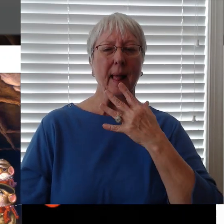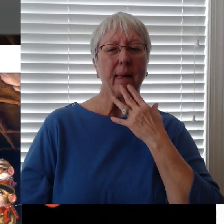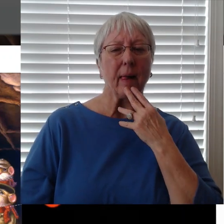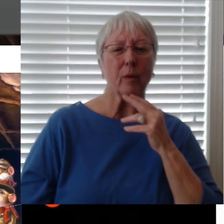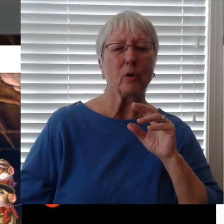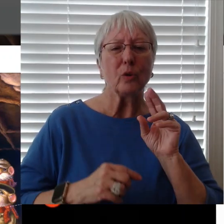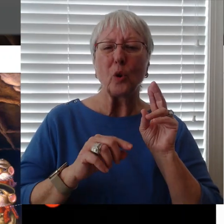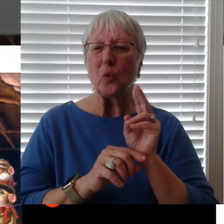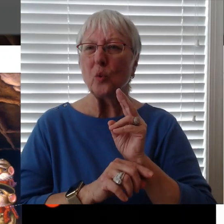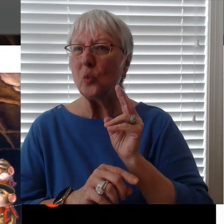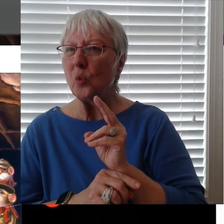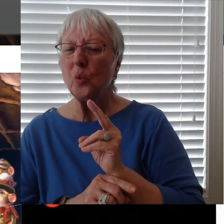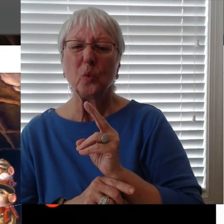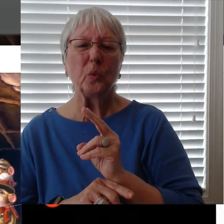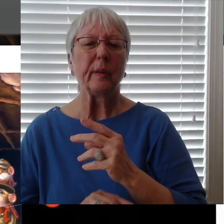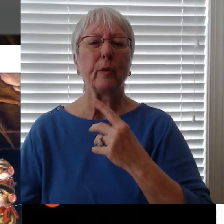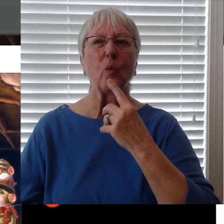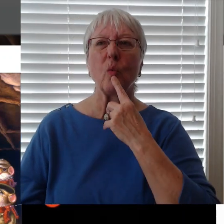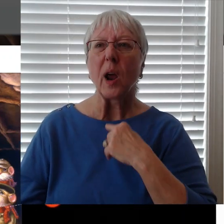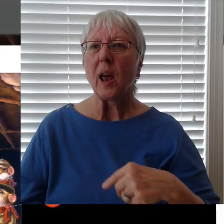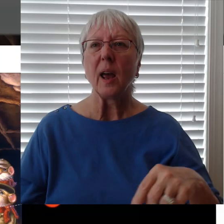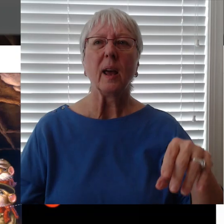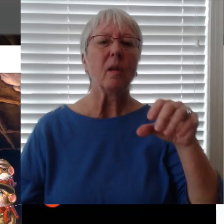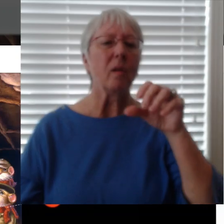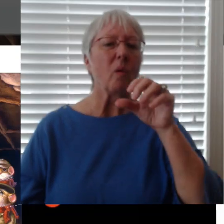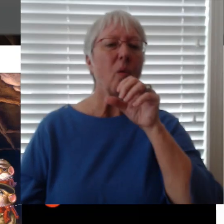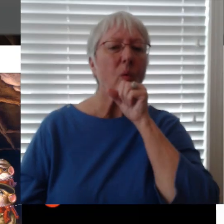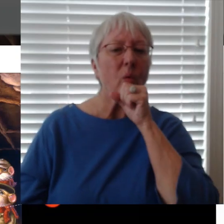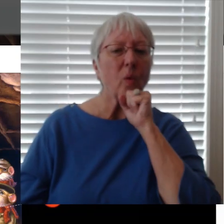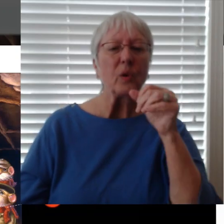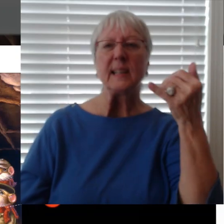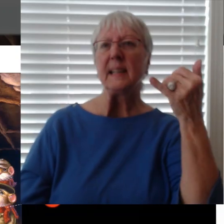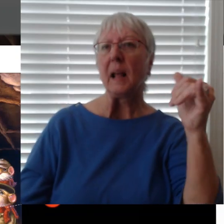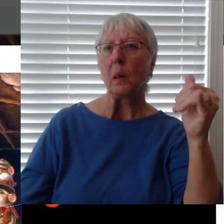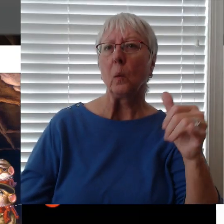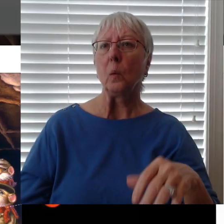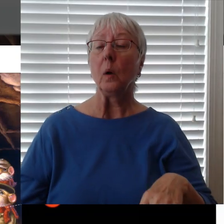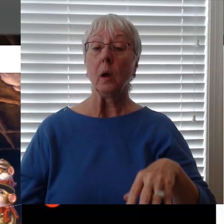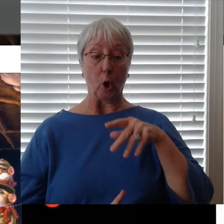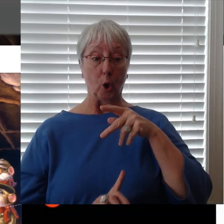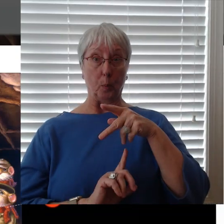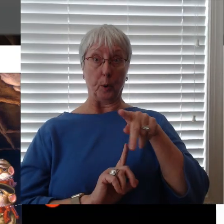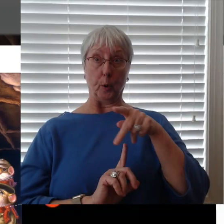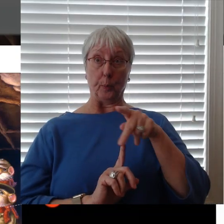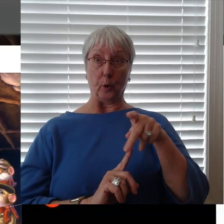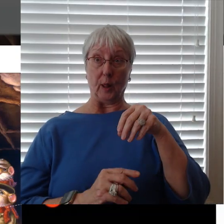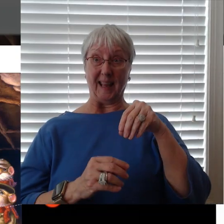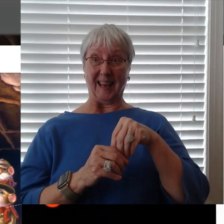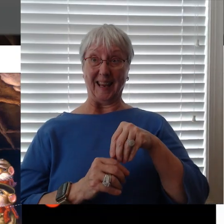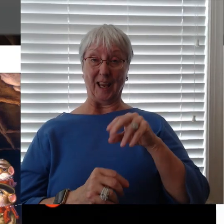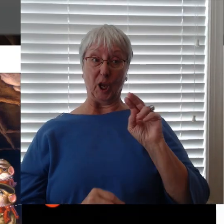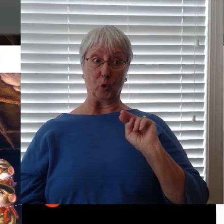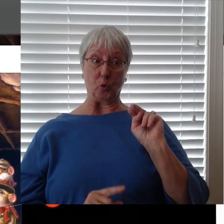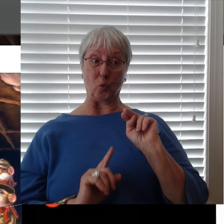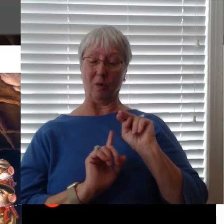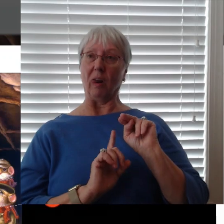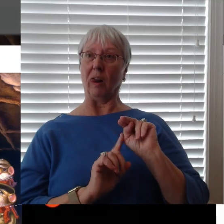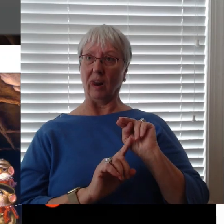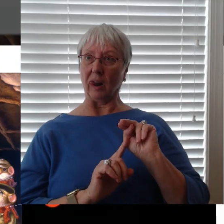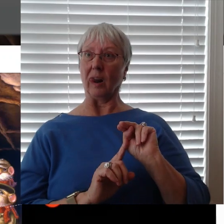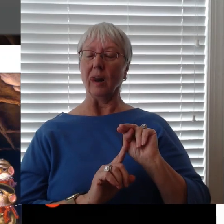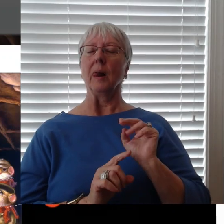reds, oranges, and yellows. Using purple in the neutral ground created a complementary reaction to the opposite color placed on